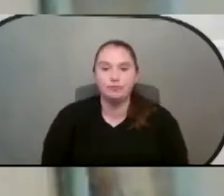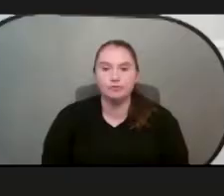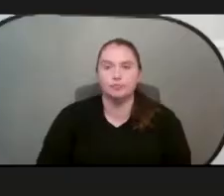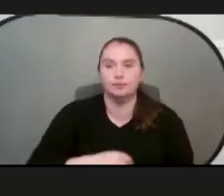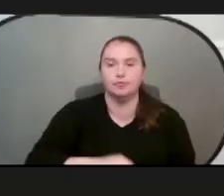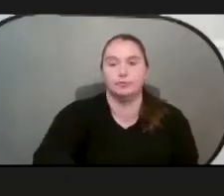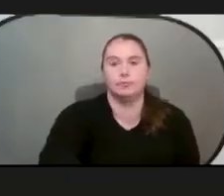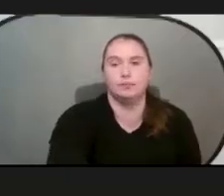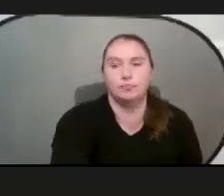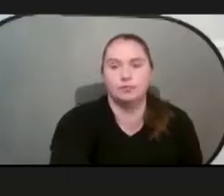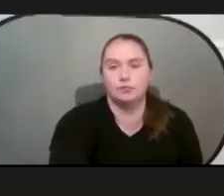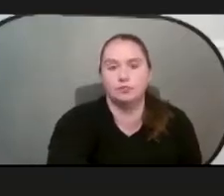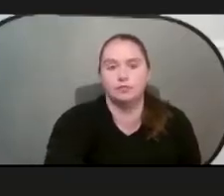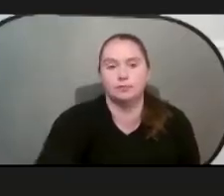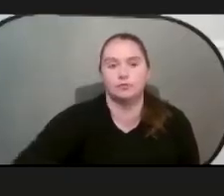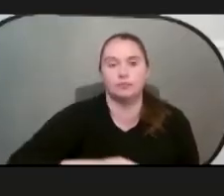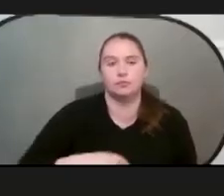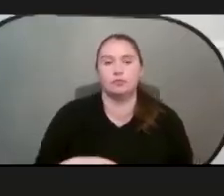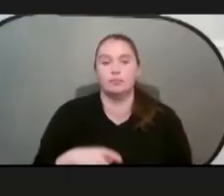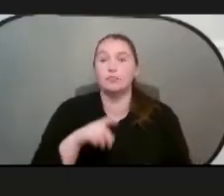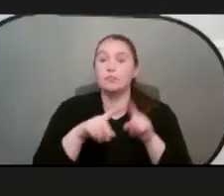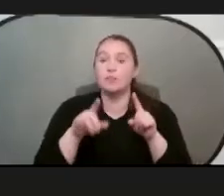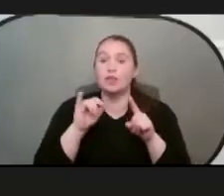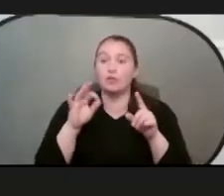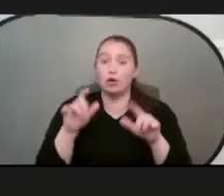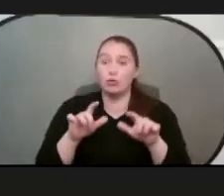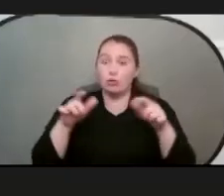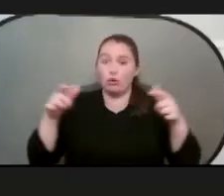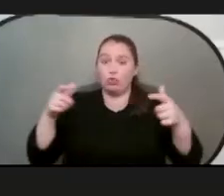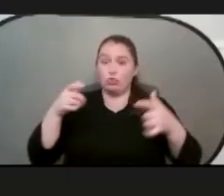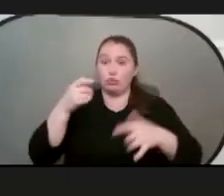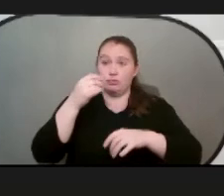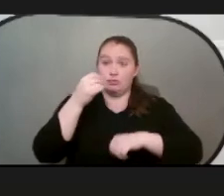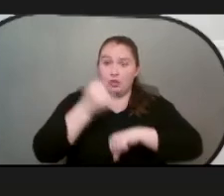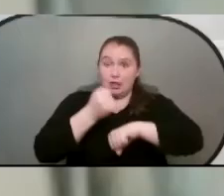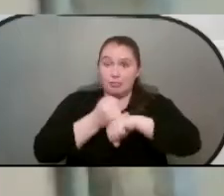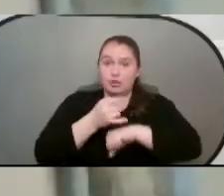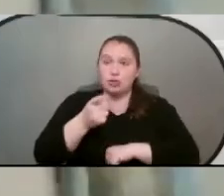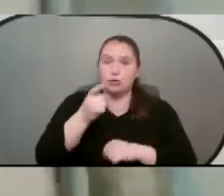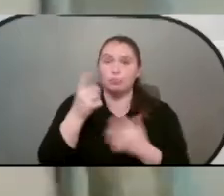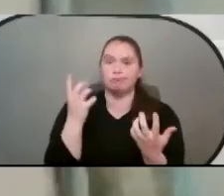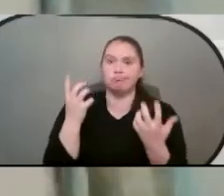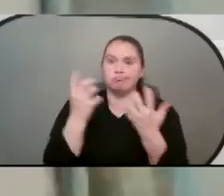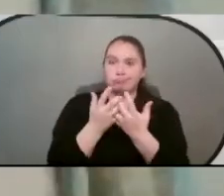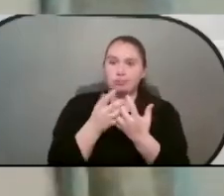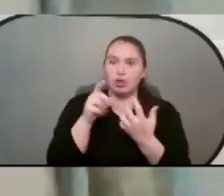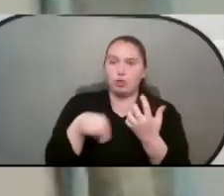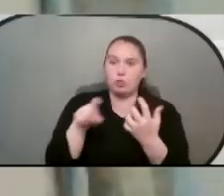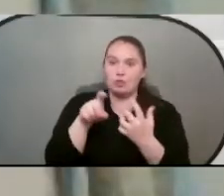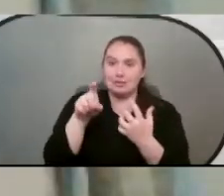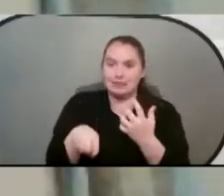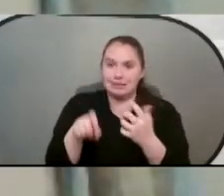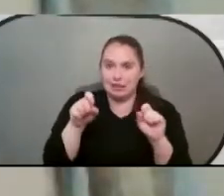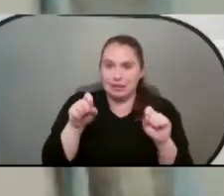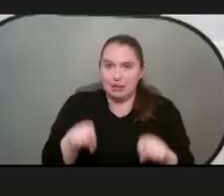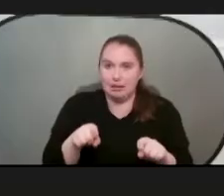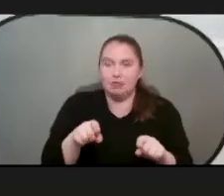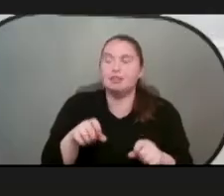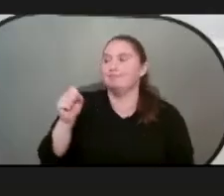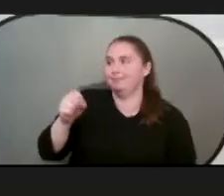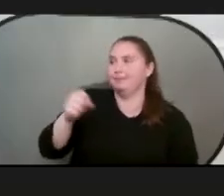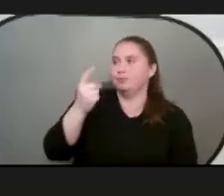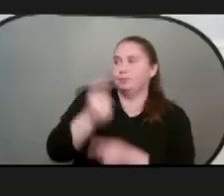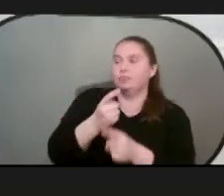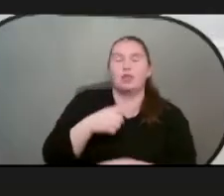But with a larger school, you could accommodate those requests. Yes, that's correct. Or like we said, we'd probably